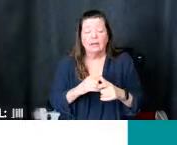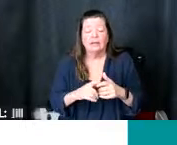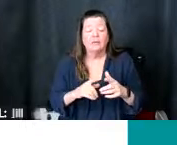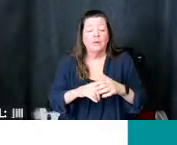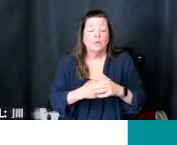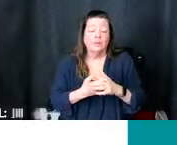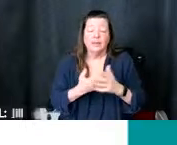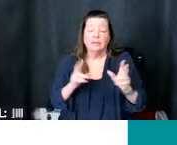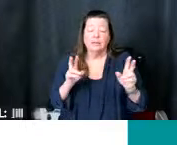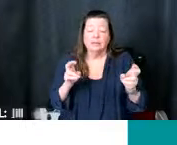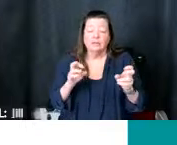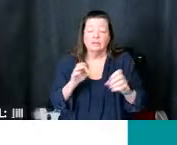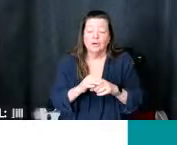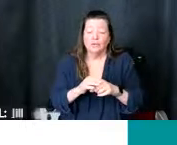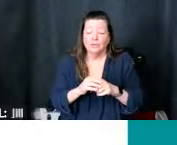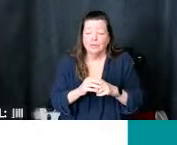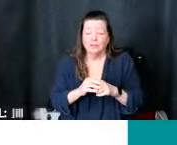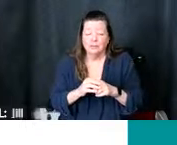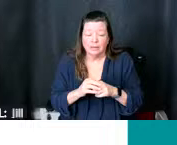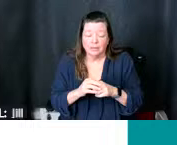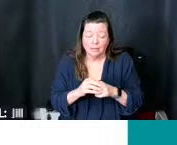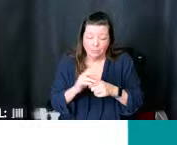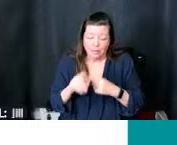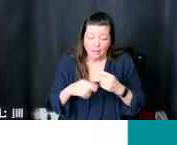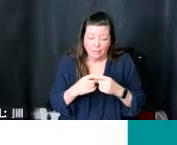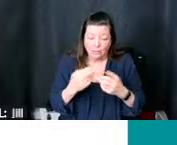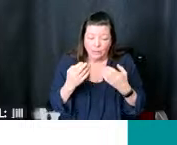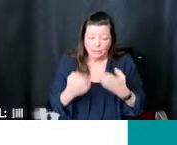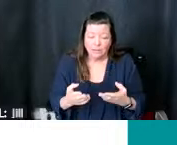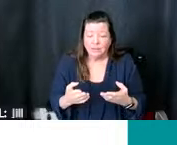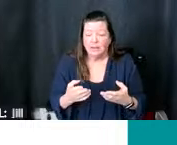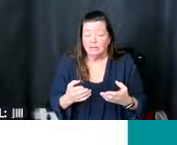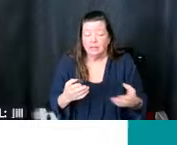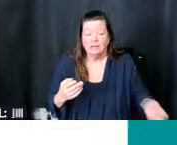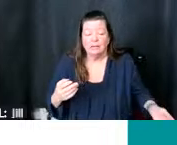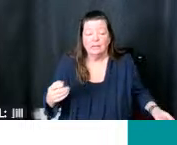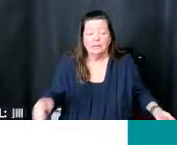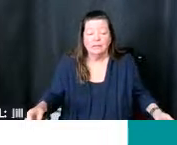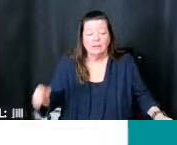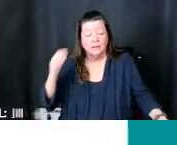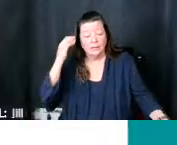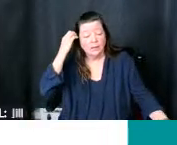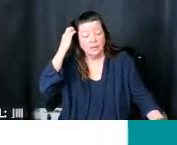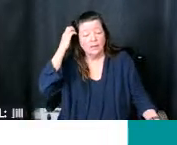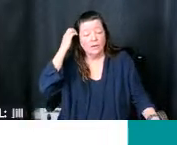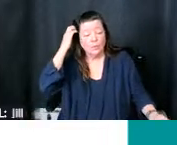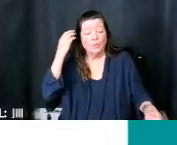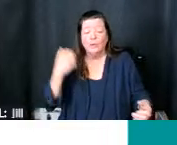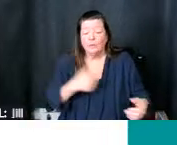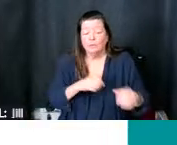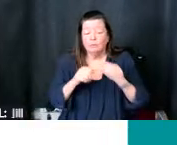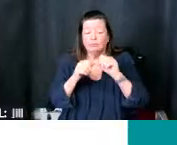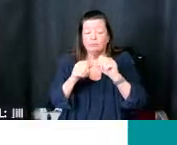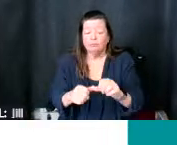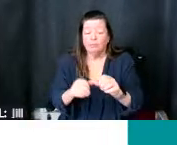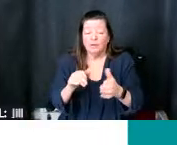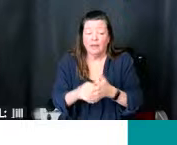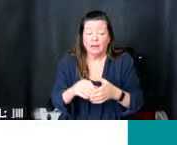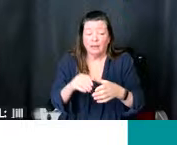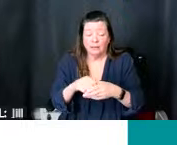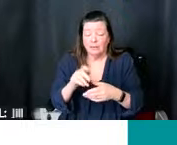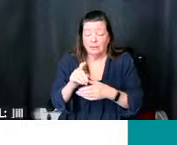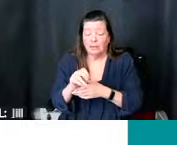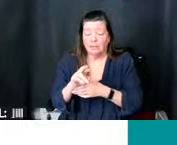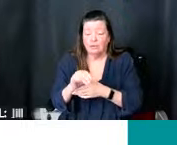vote on your recommendations for tranche 4. We'll continue that in April, and then we'll